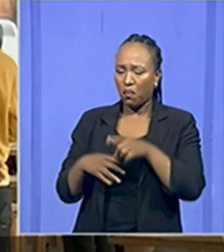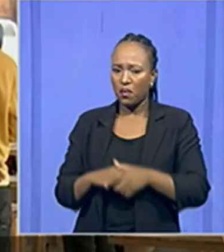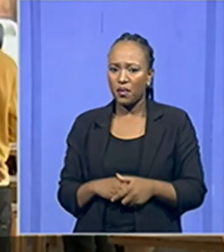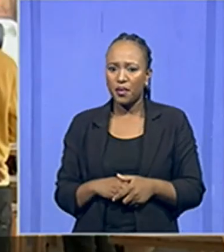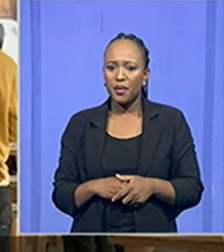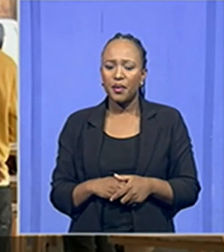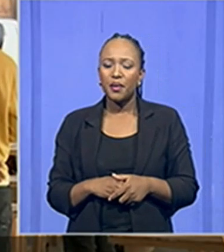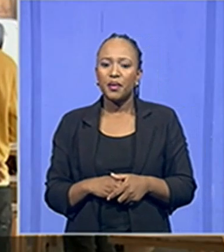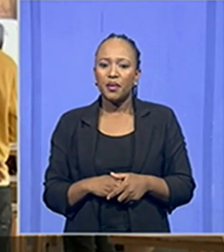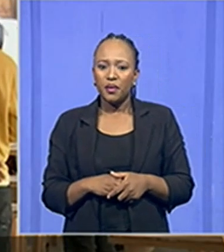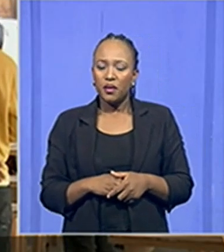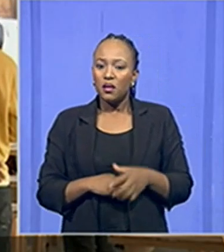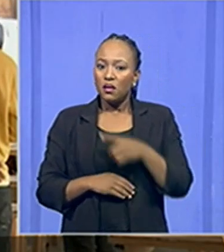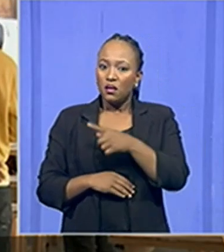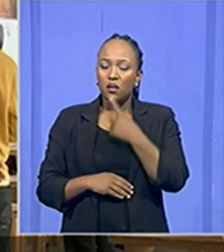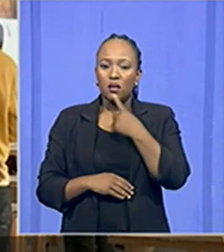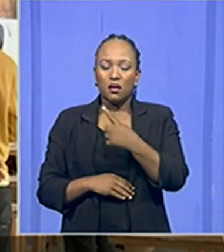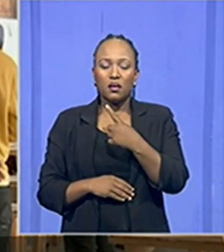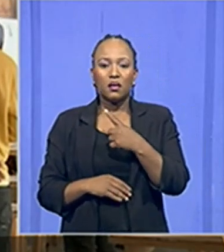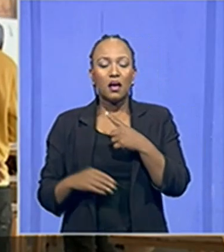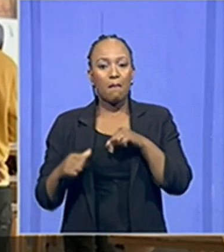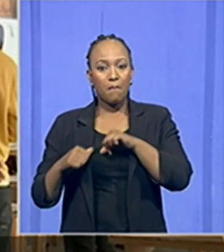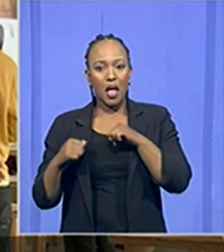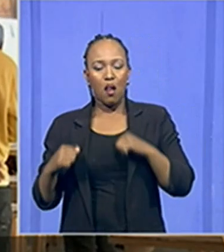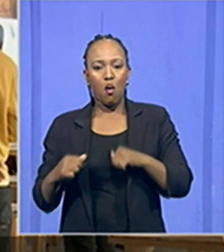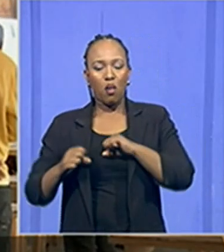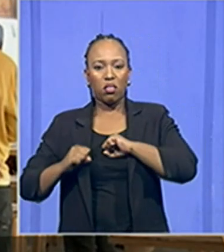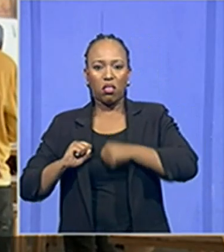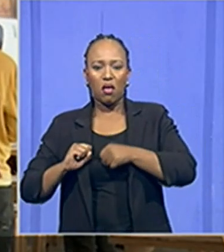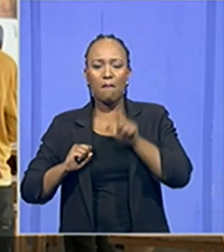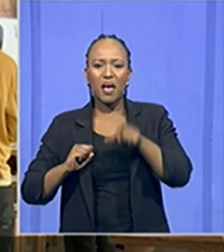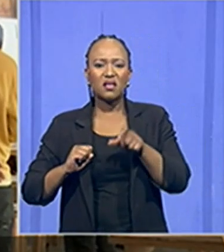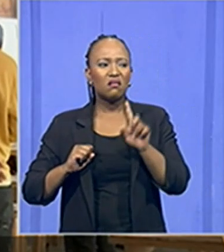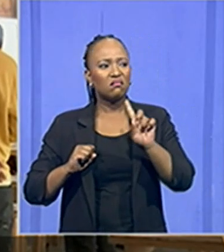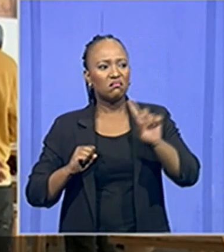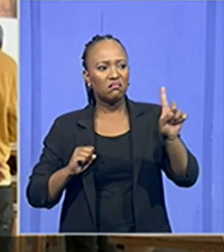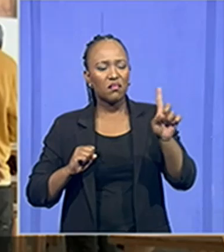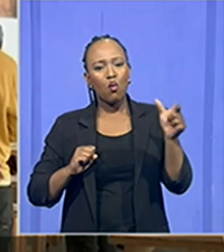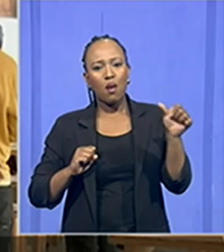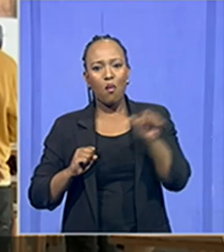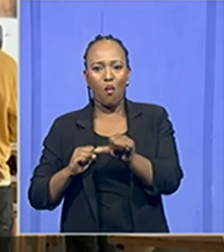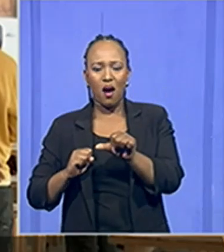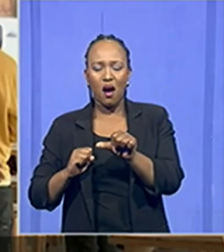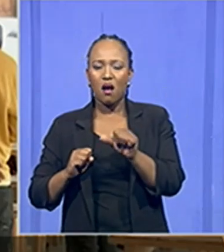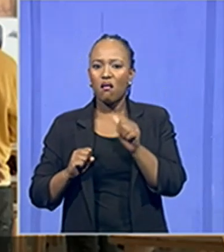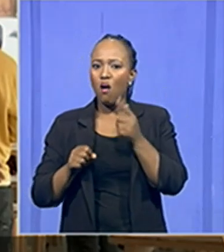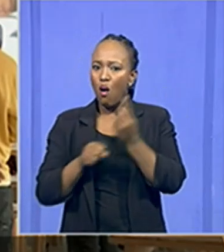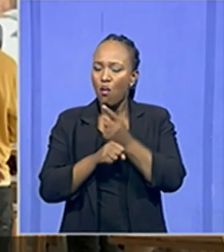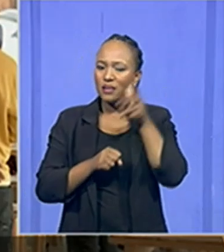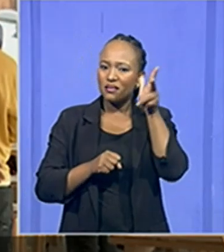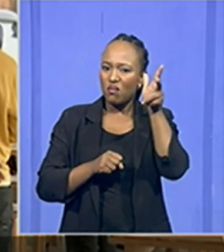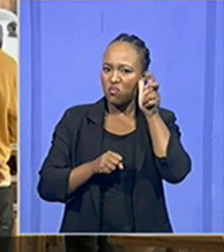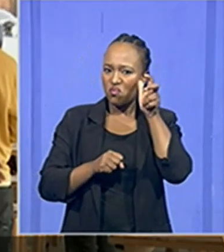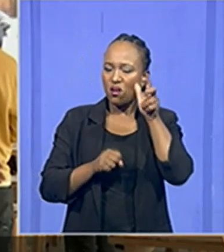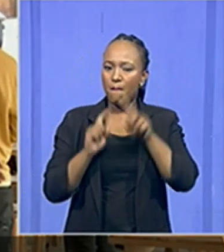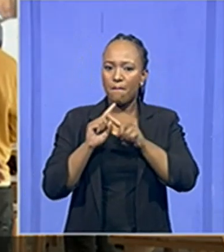O re dipelo tša rena di bohloko ge o nagana gore motho o sa tšwele gomme o tla boa. Re hlwa re di kwa ditiragalo tše bjalo efela re